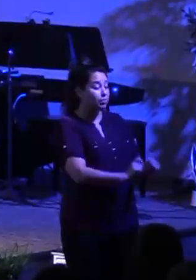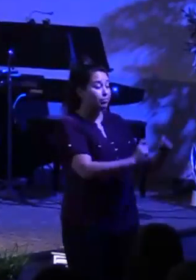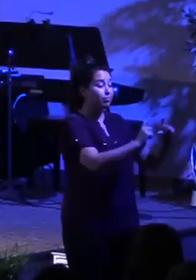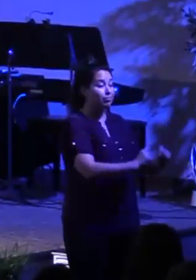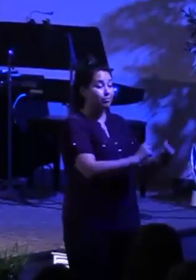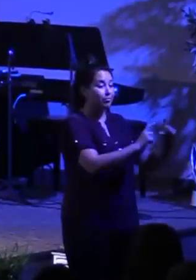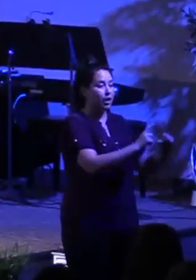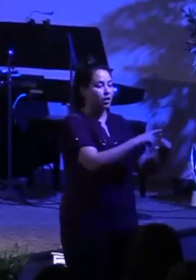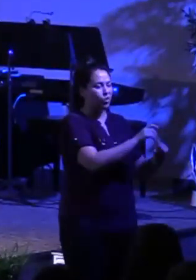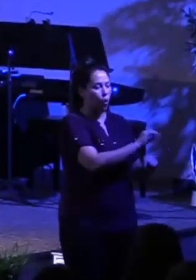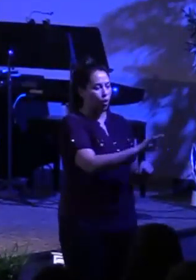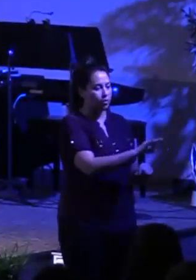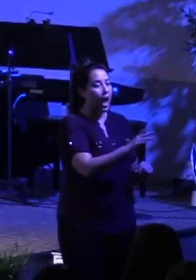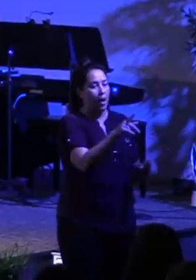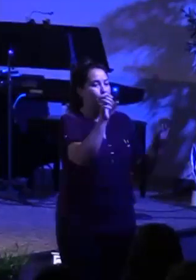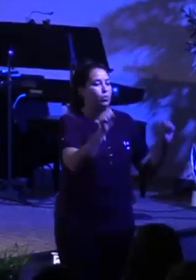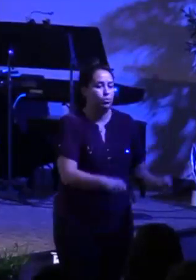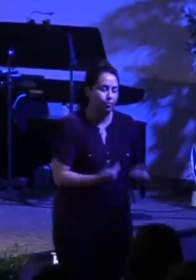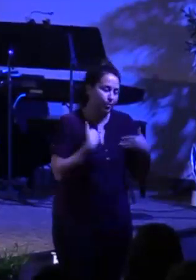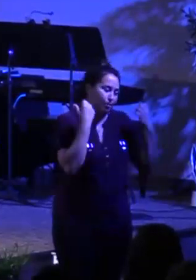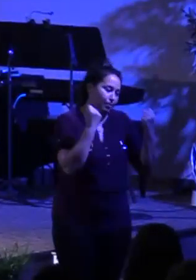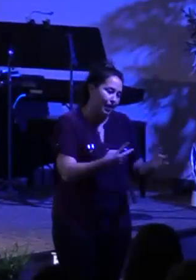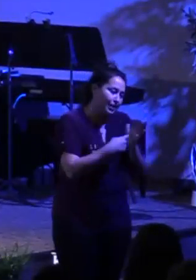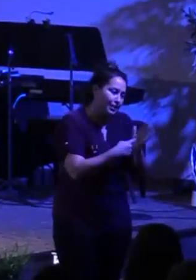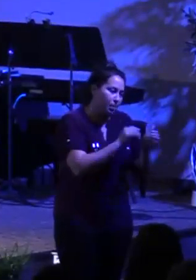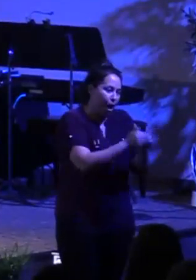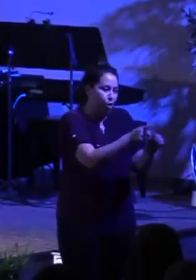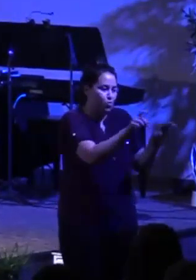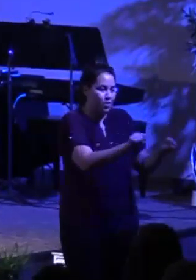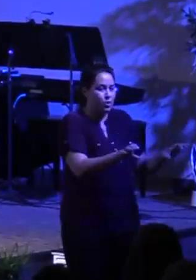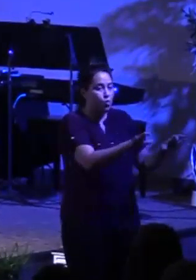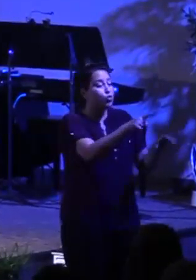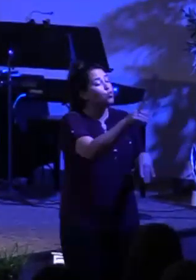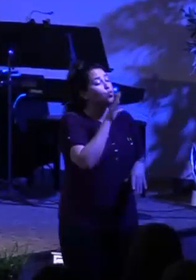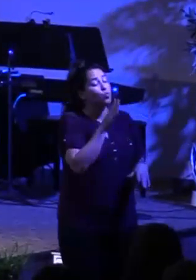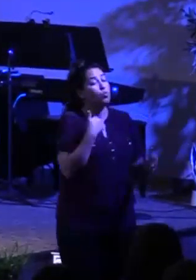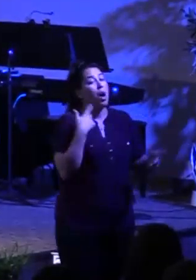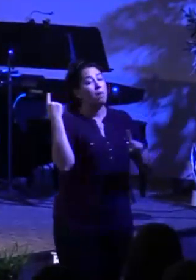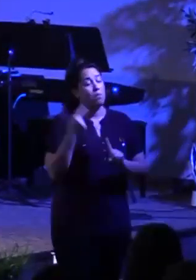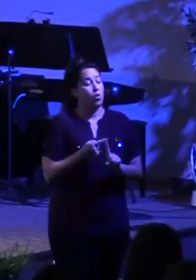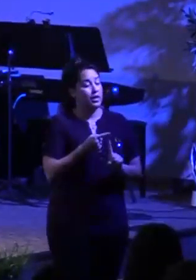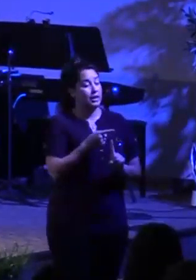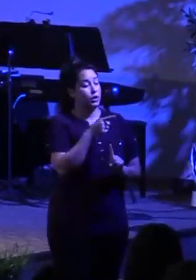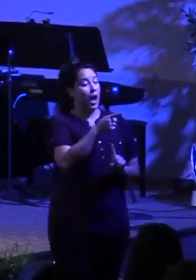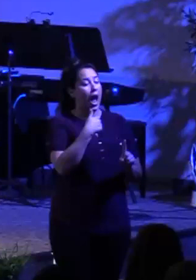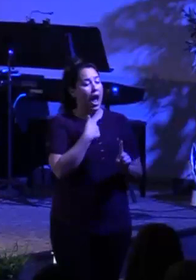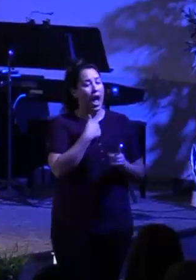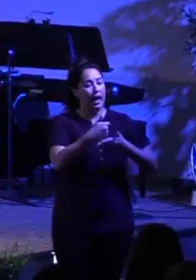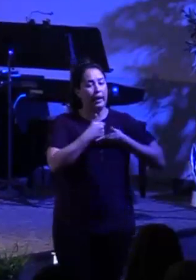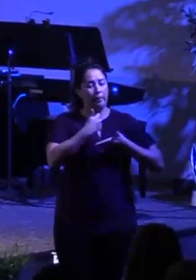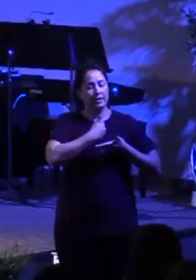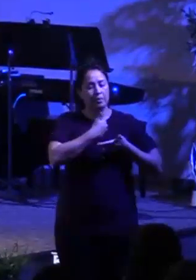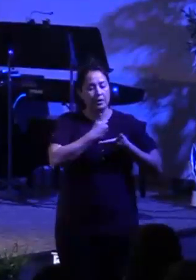can go on and on about these things. But my point is this. You're moving from being served, from somebody who is being served,